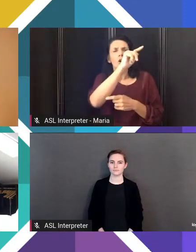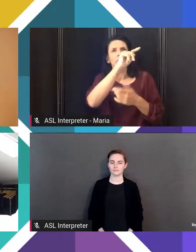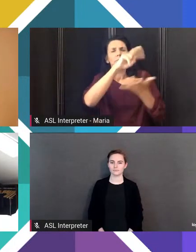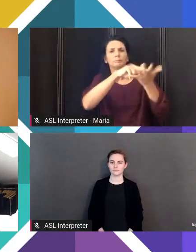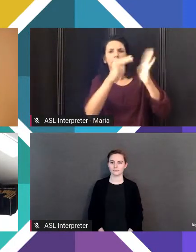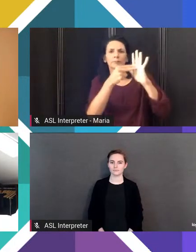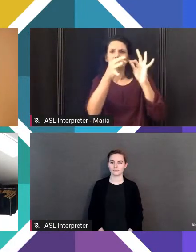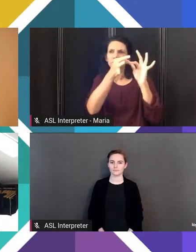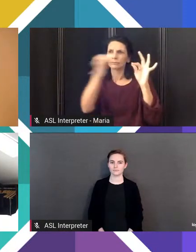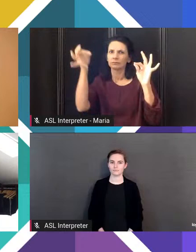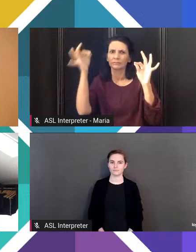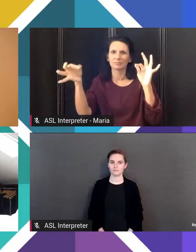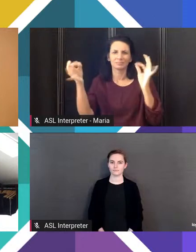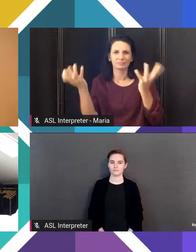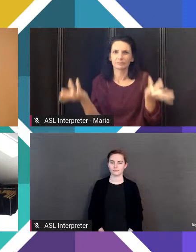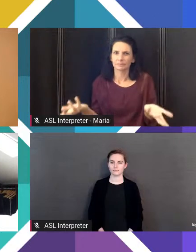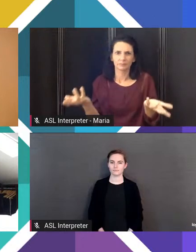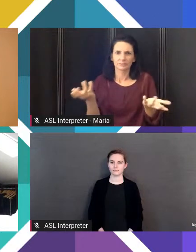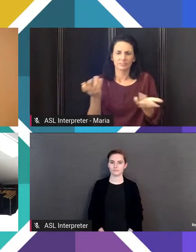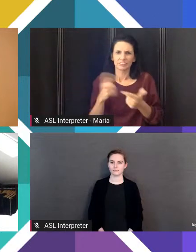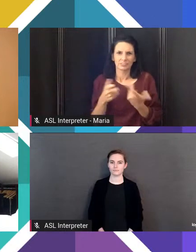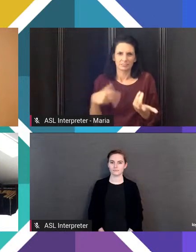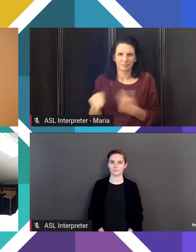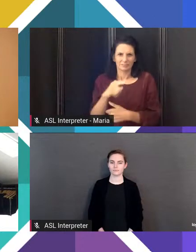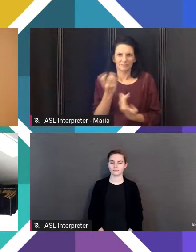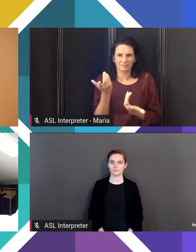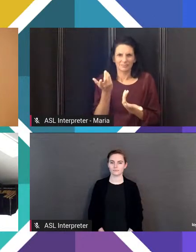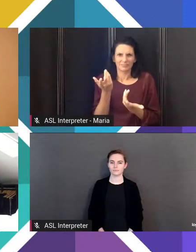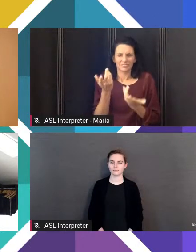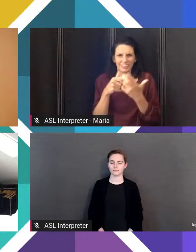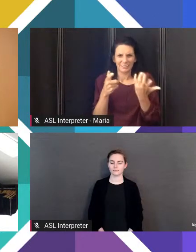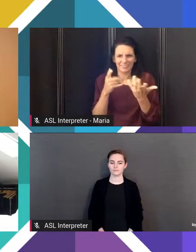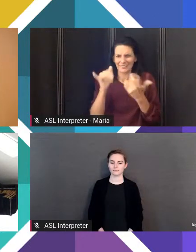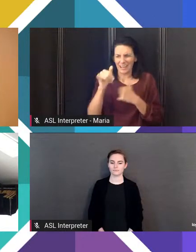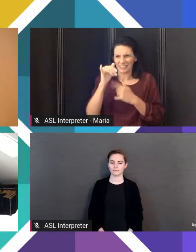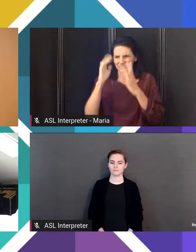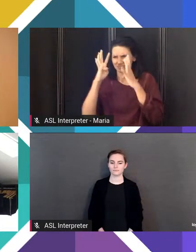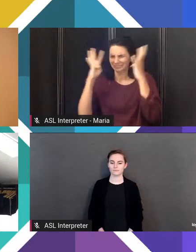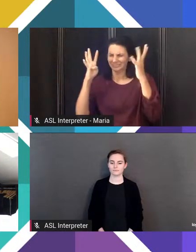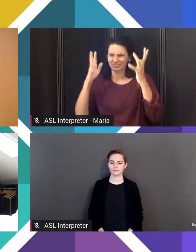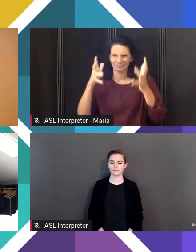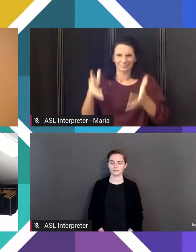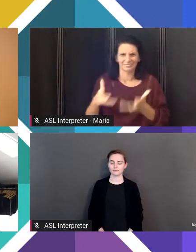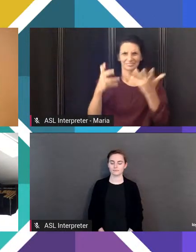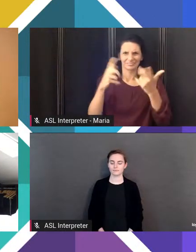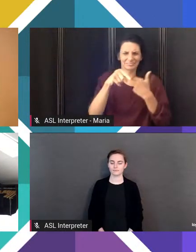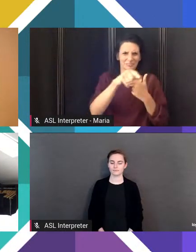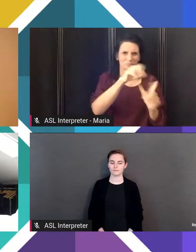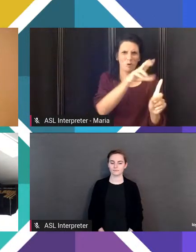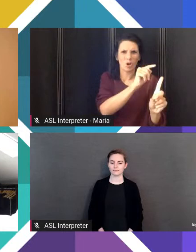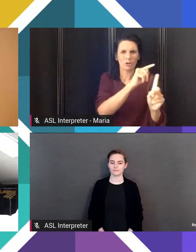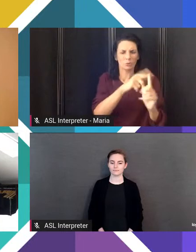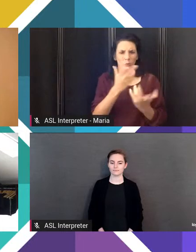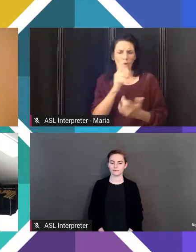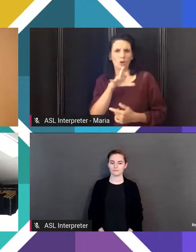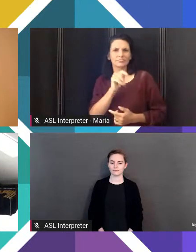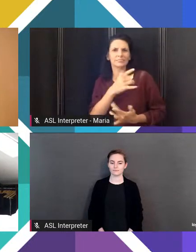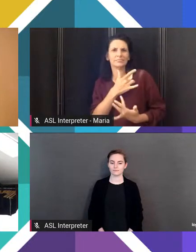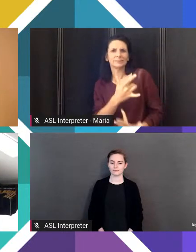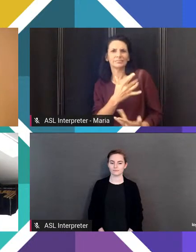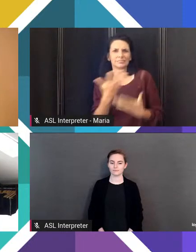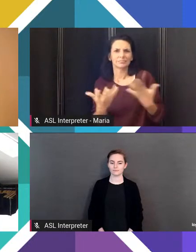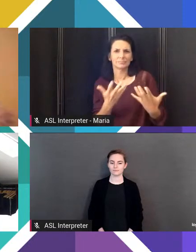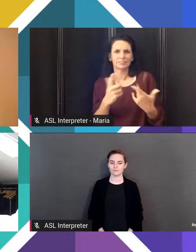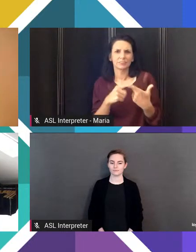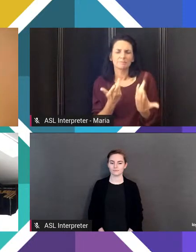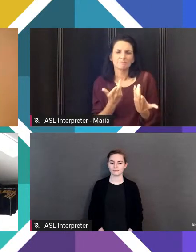way is both insulting to the concept of like creationism and art and like being artistic. But